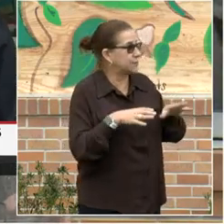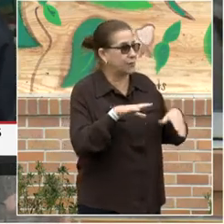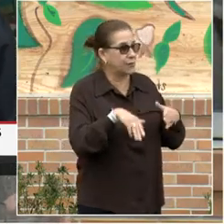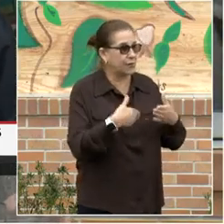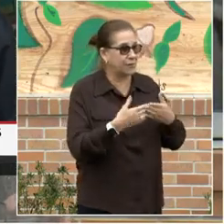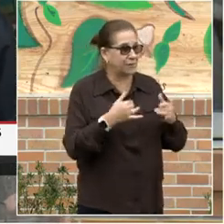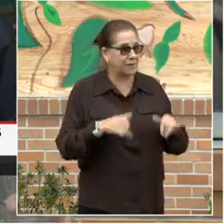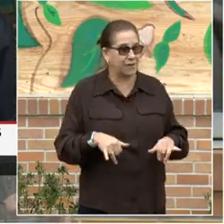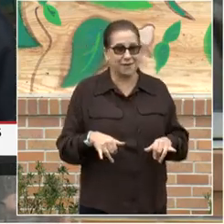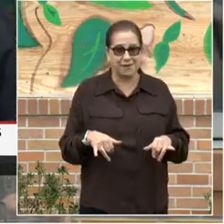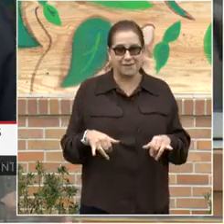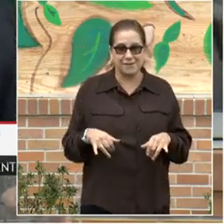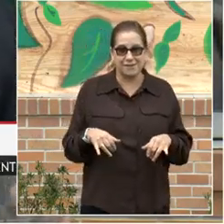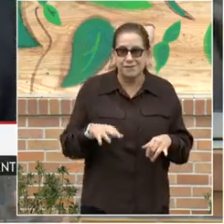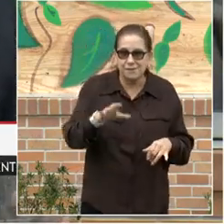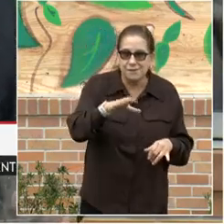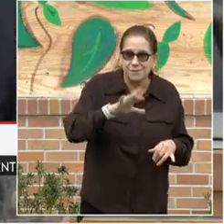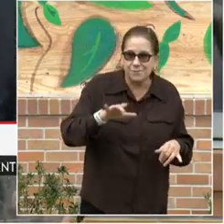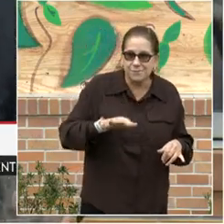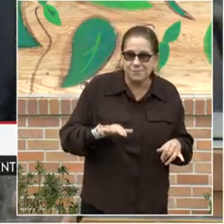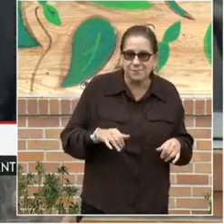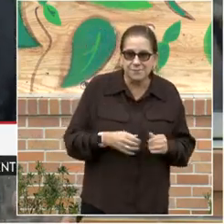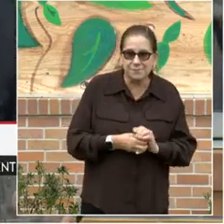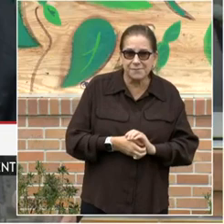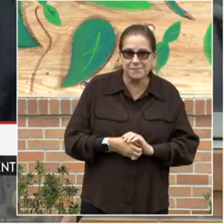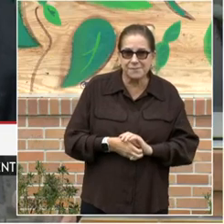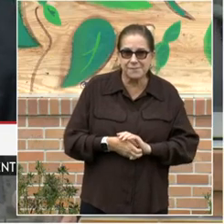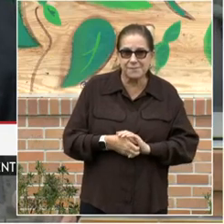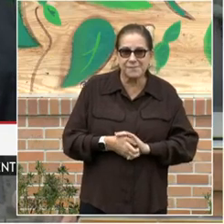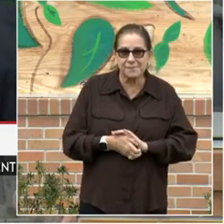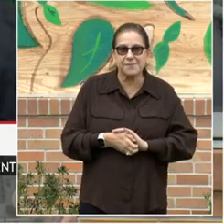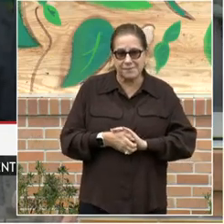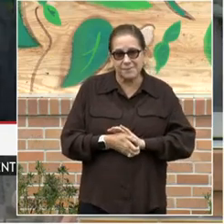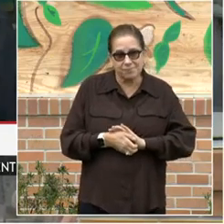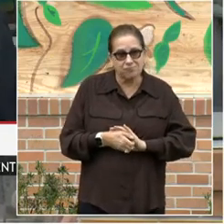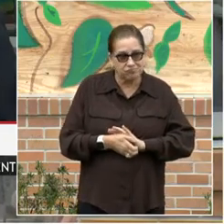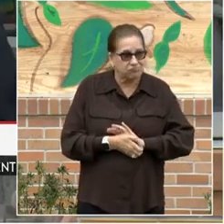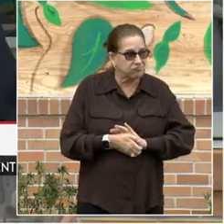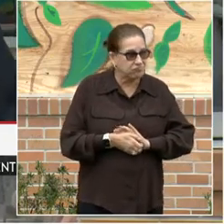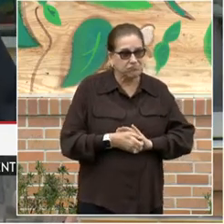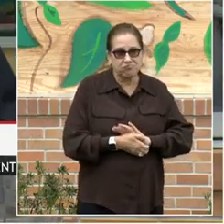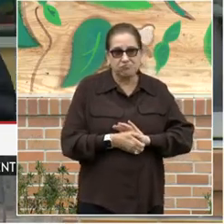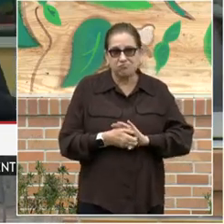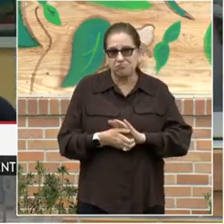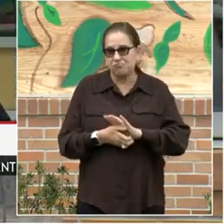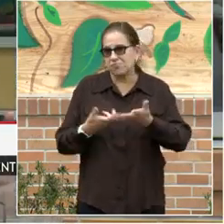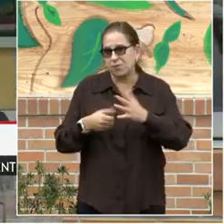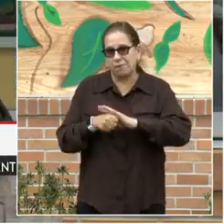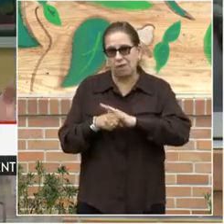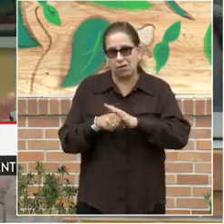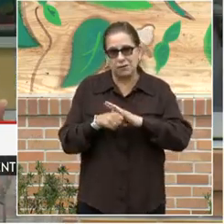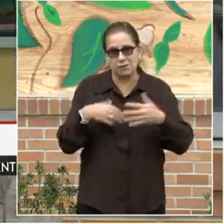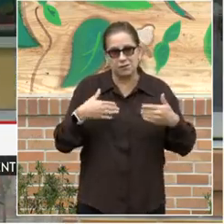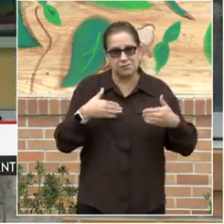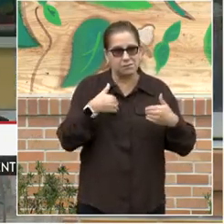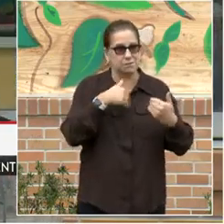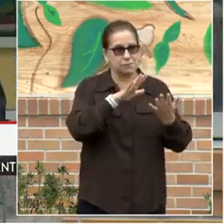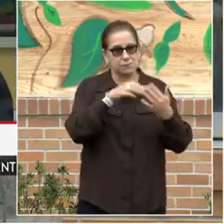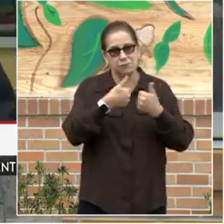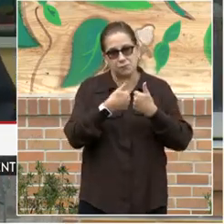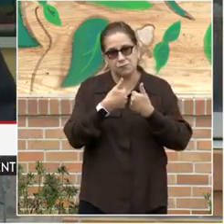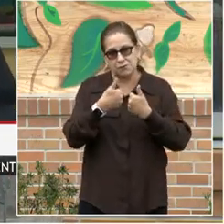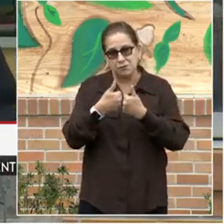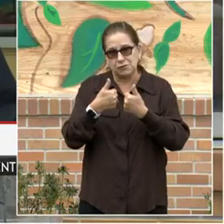right? And we face challenges with this project too. We face challenges to try to get it going.